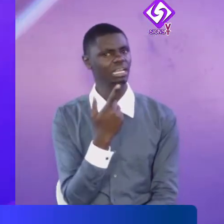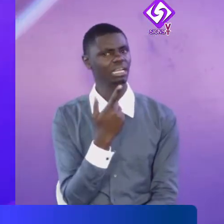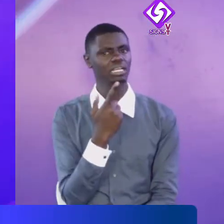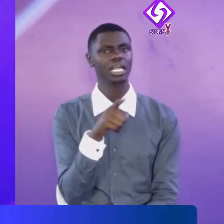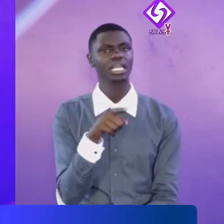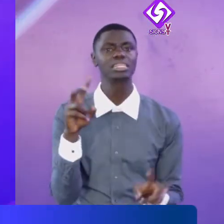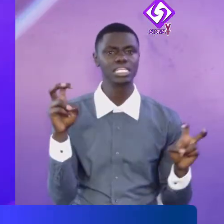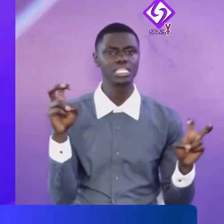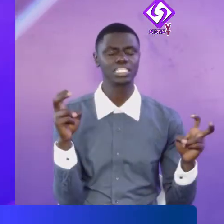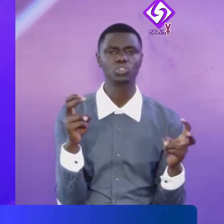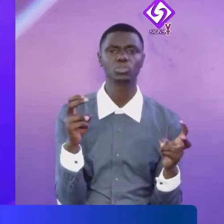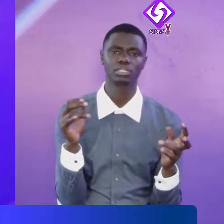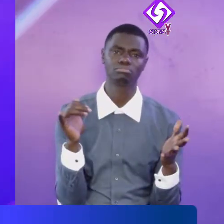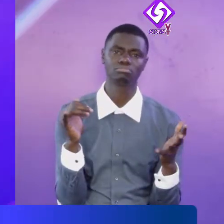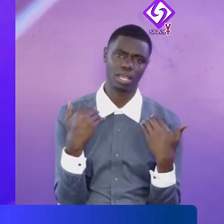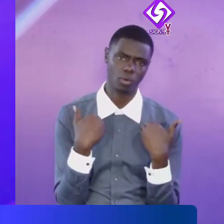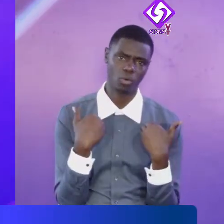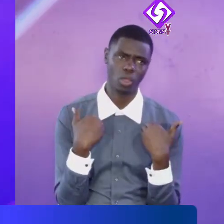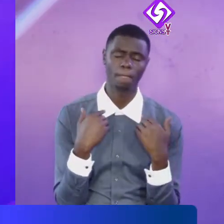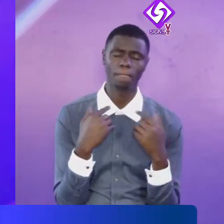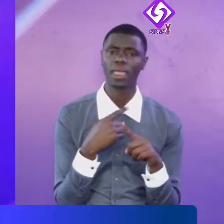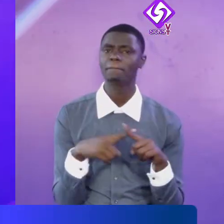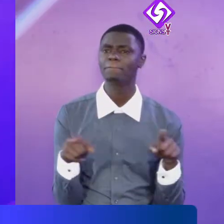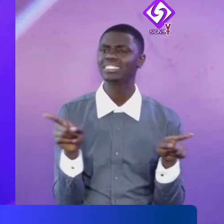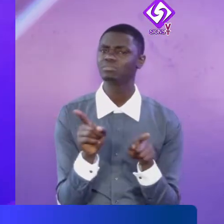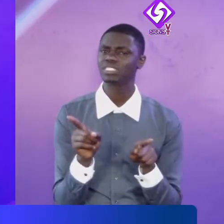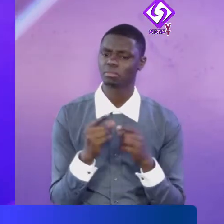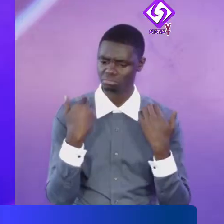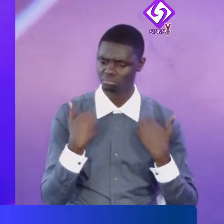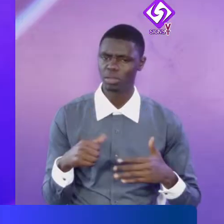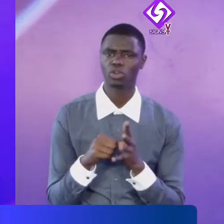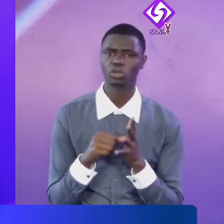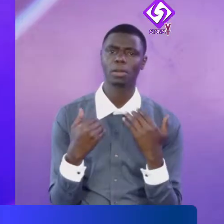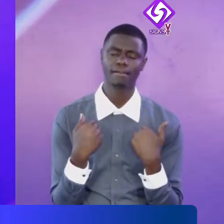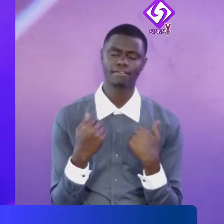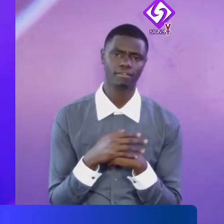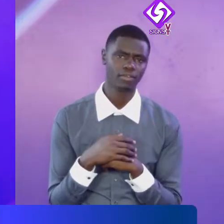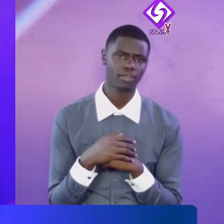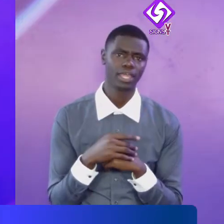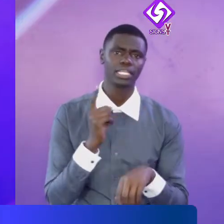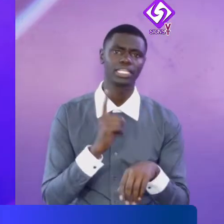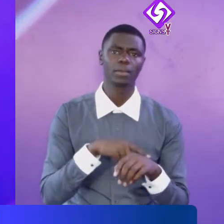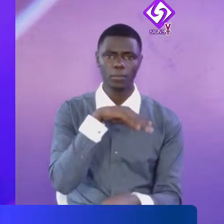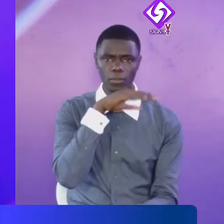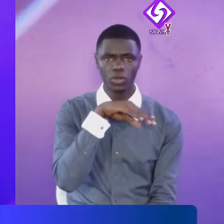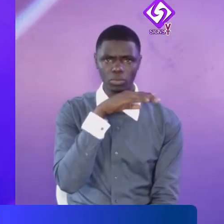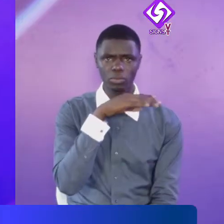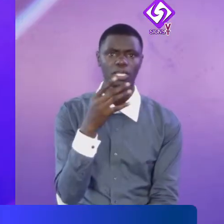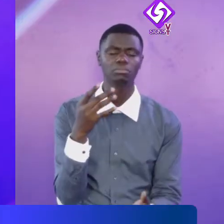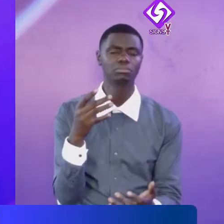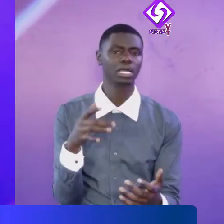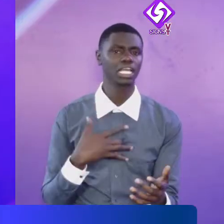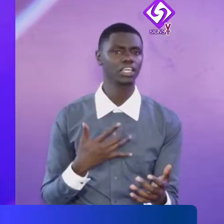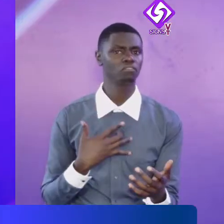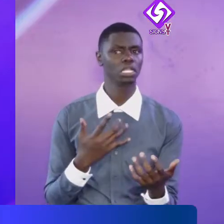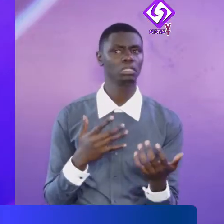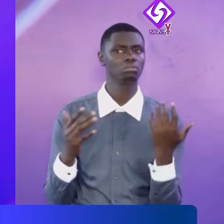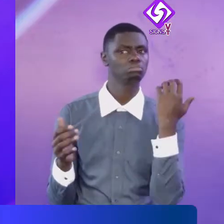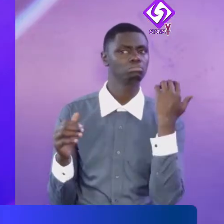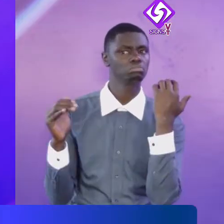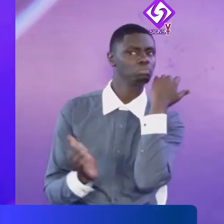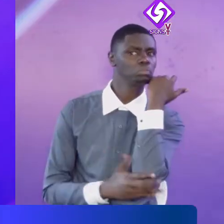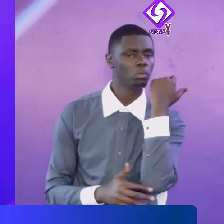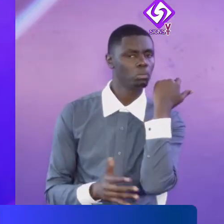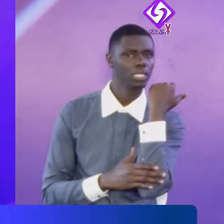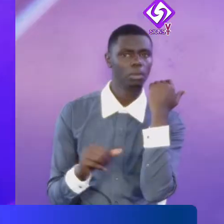issues he might be having. Yeah. But even me, I have a problem with that. When Raila Odinga's health is in trouble, all of us must support him,